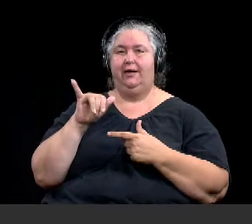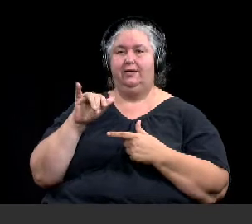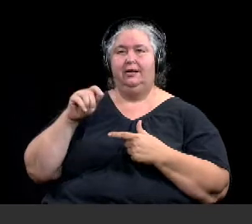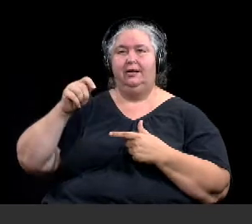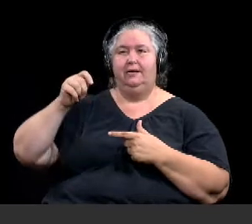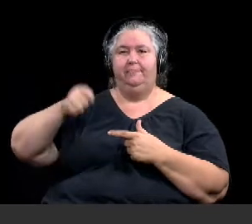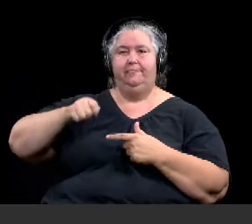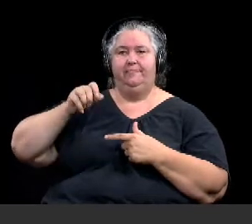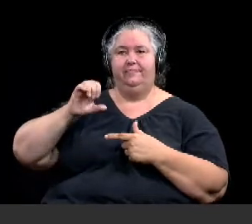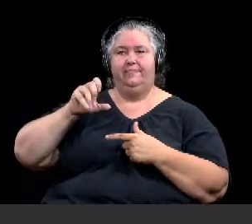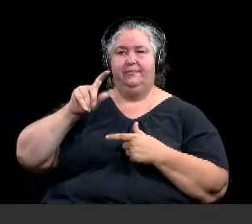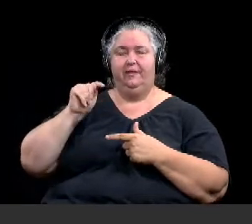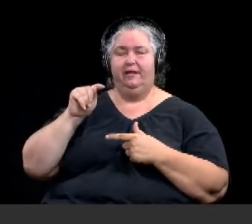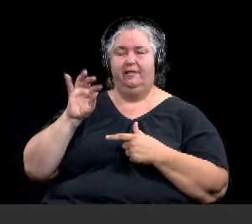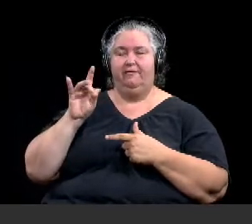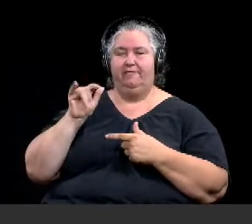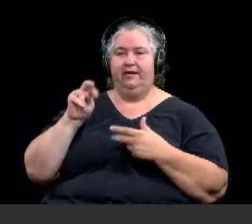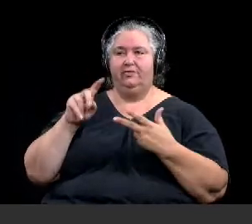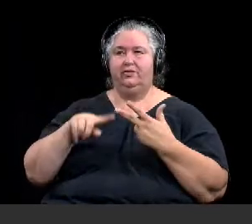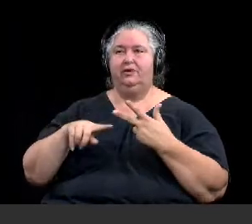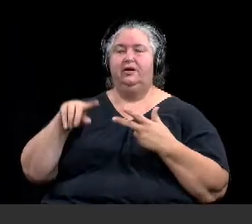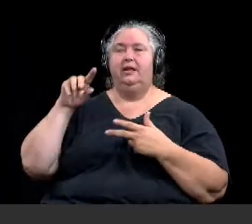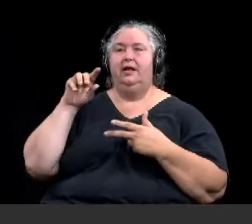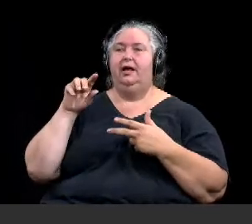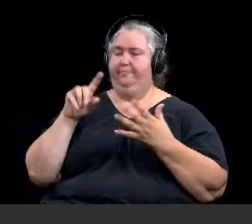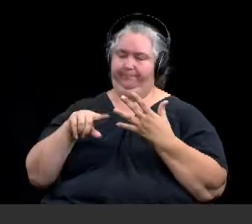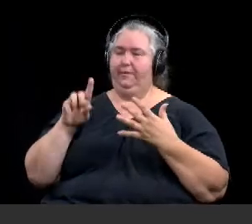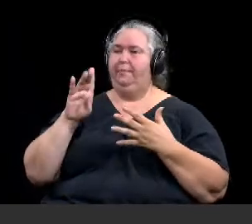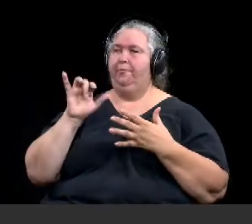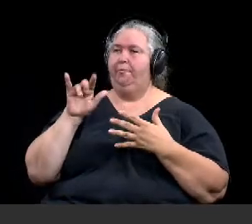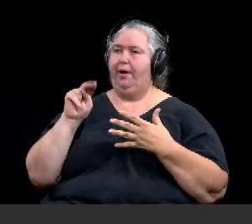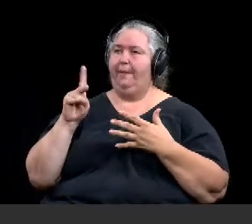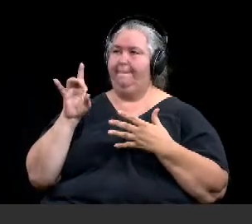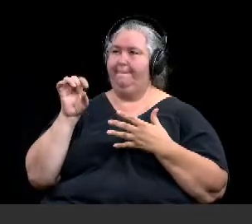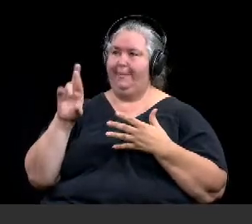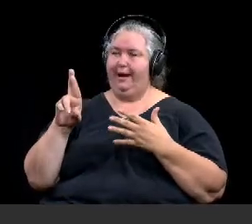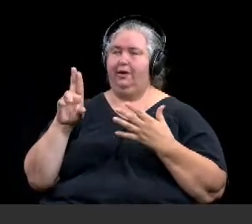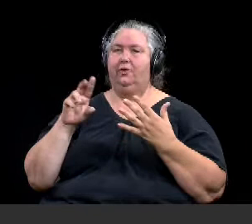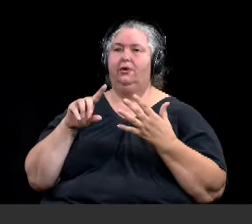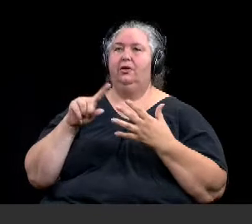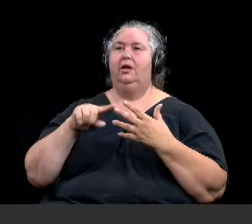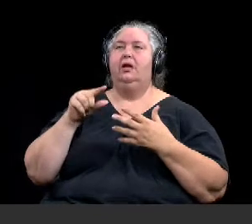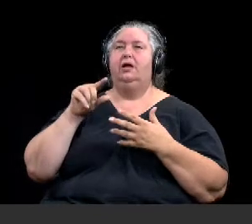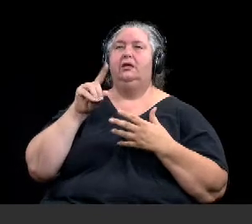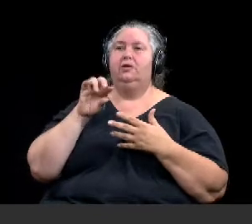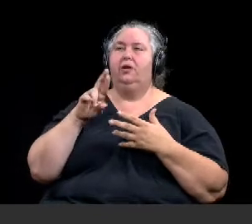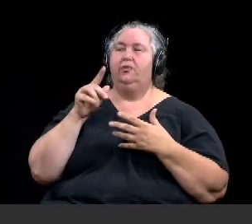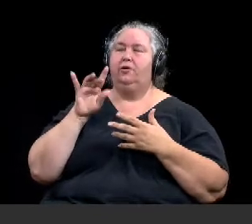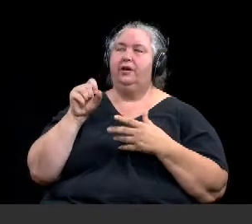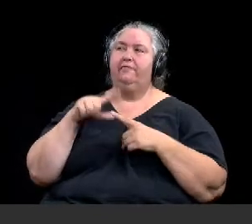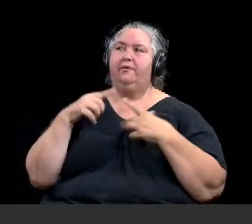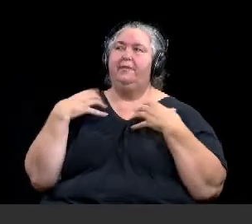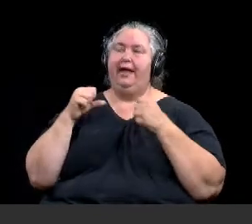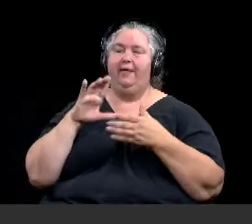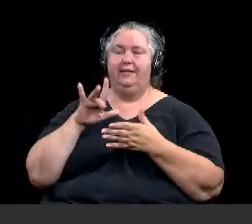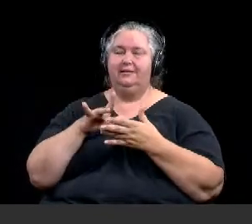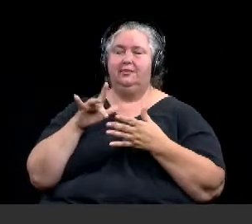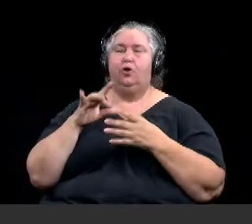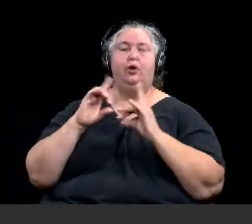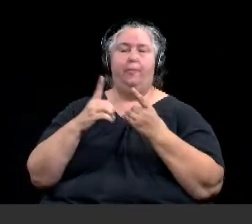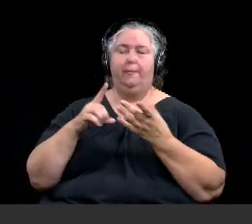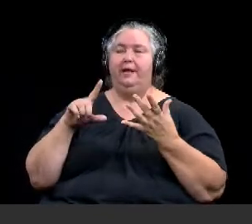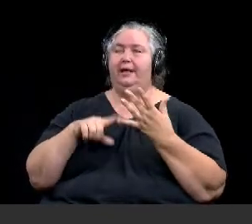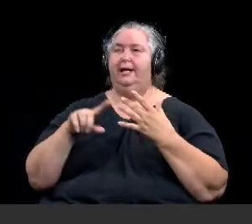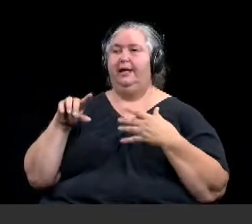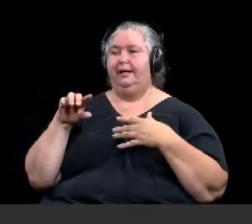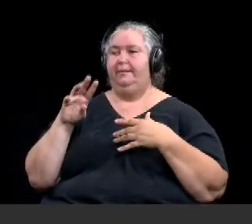Center, and Dr. Brian Becker from Ascension Providence, and Dr. Mark Lyson from Baylor Scott and White. Gentlemen, thank you again for coming